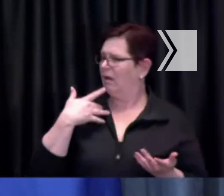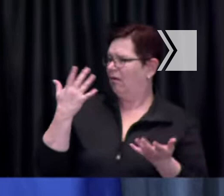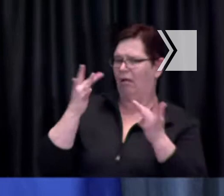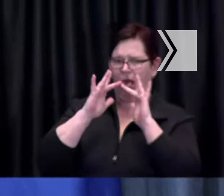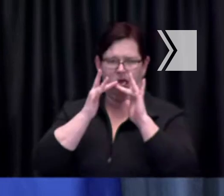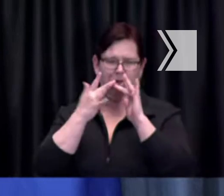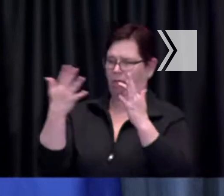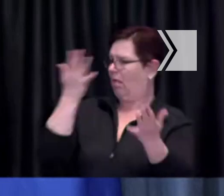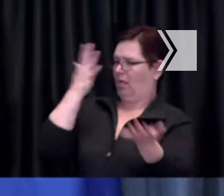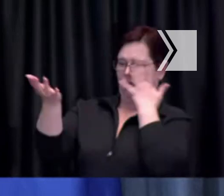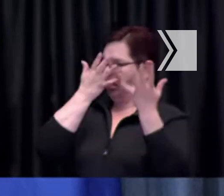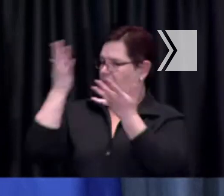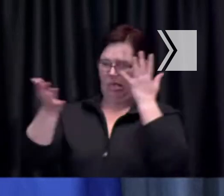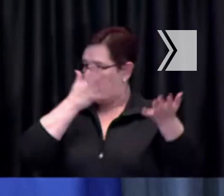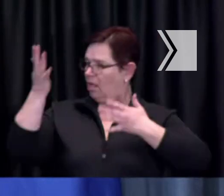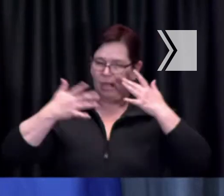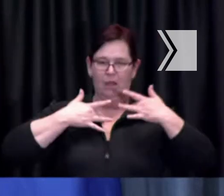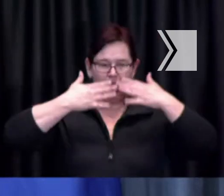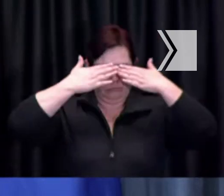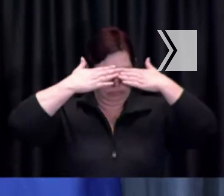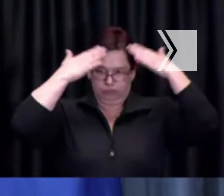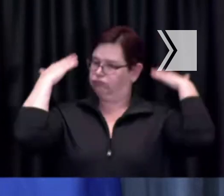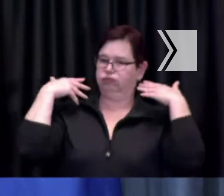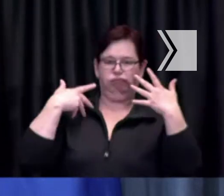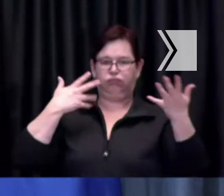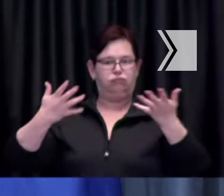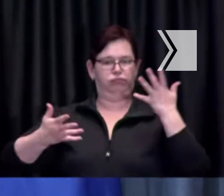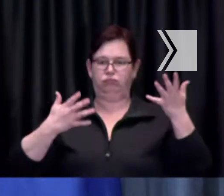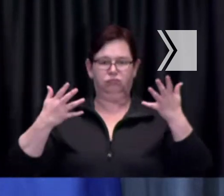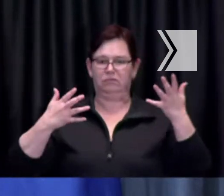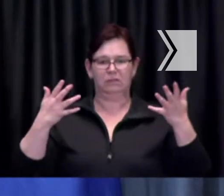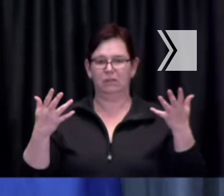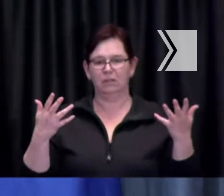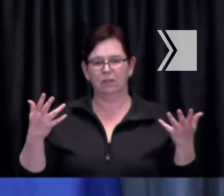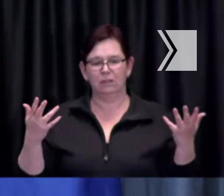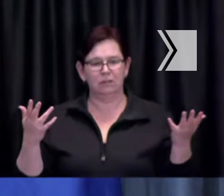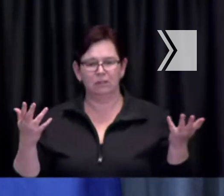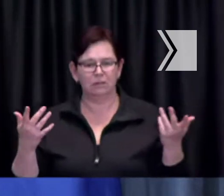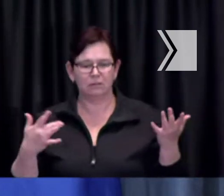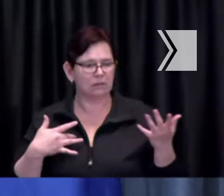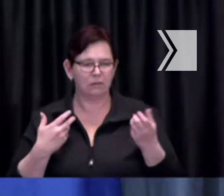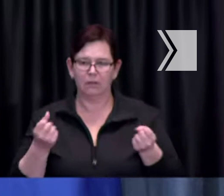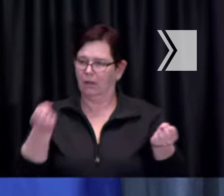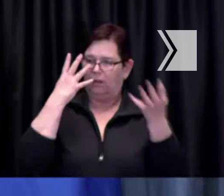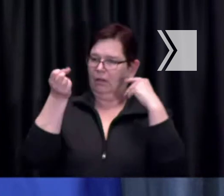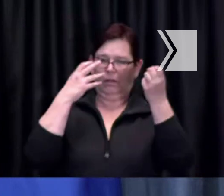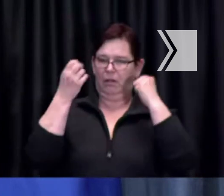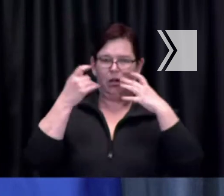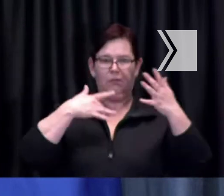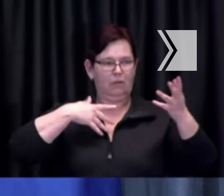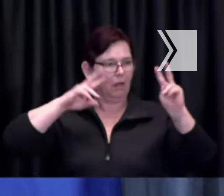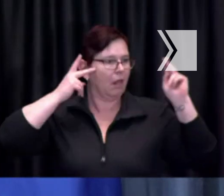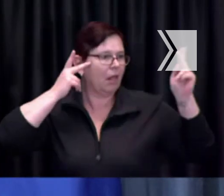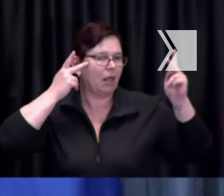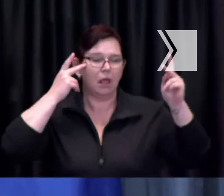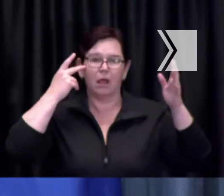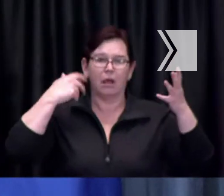often information that's more alarming than reassuring. So I want to reassure you.